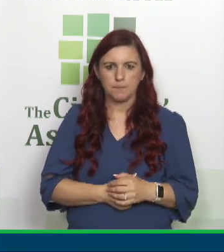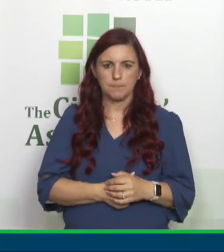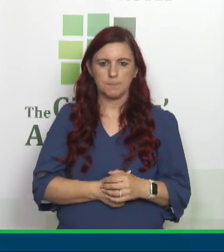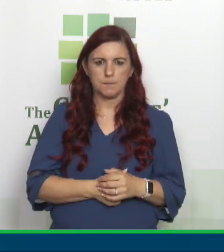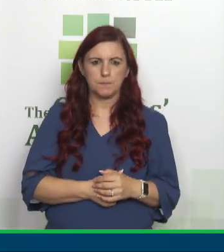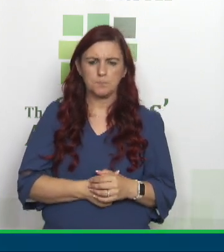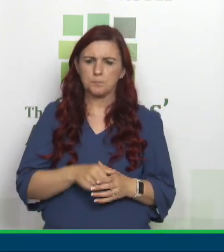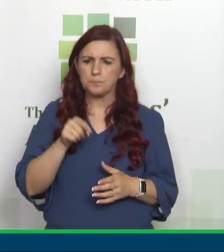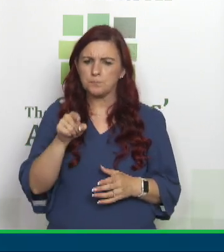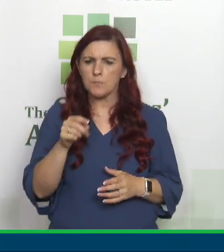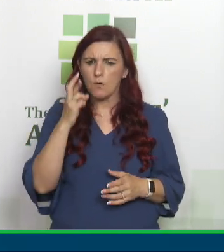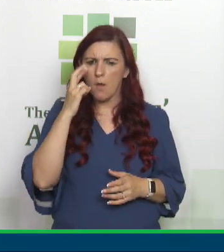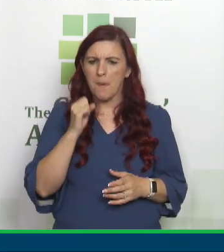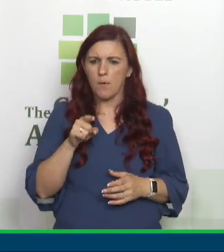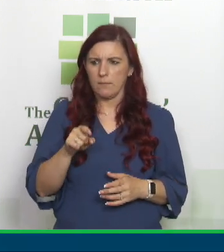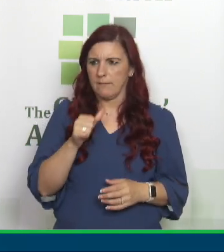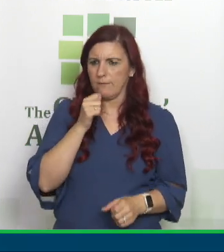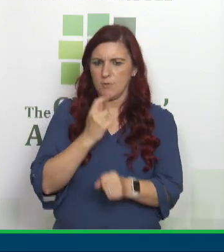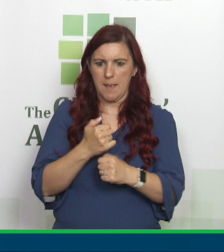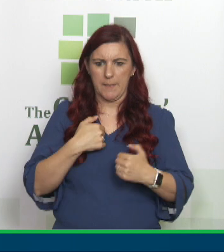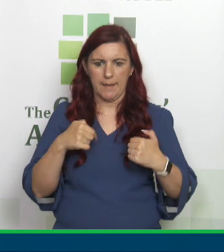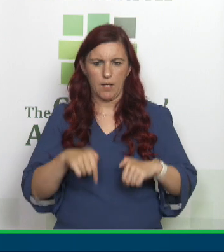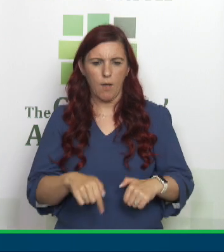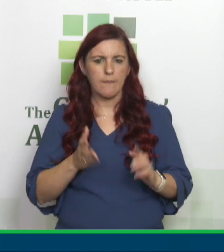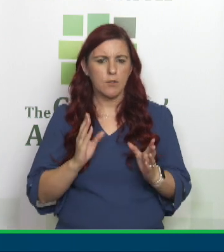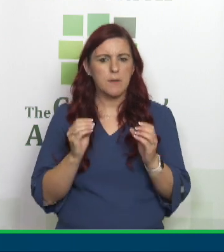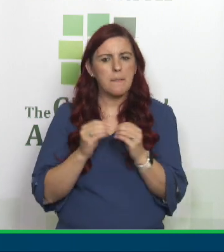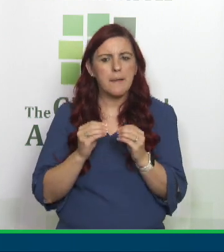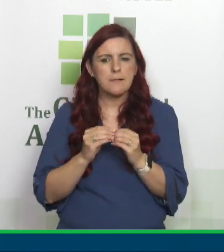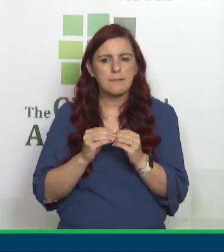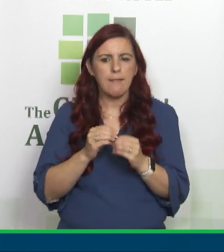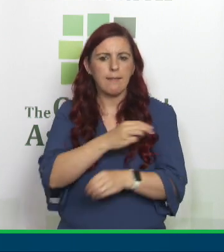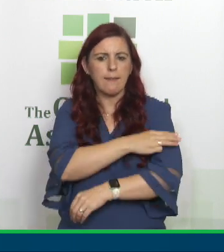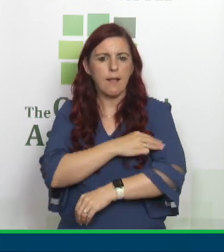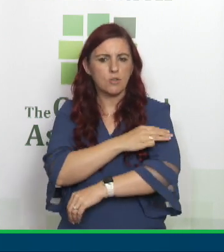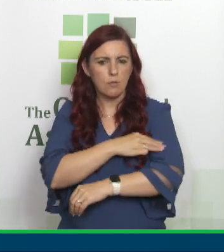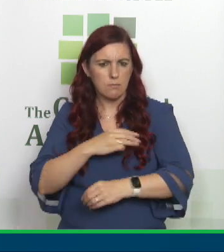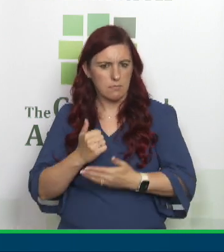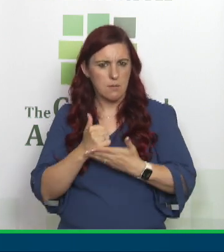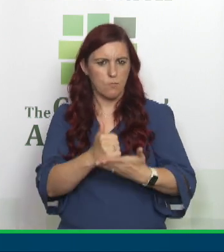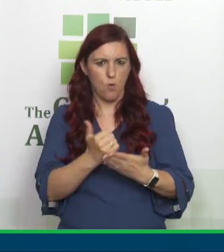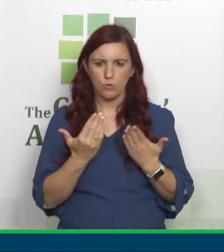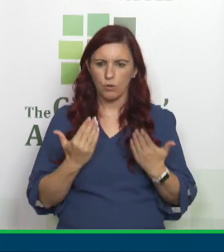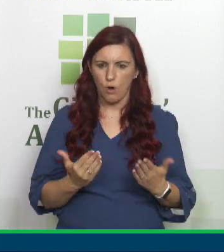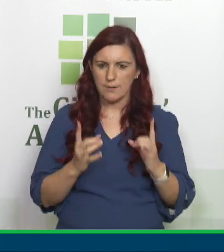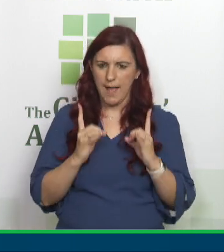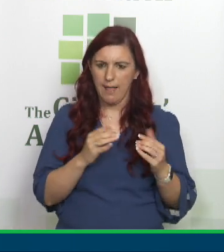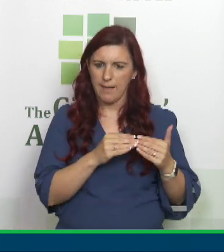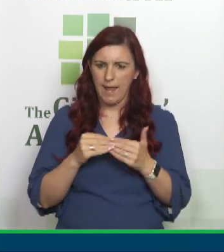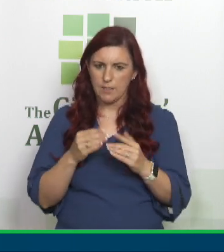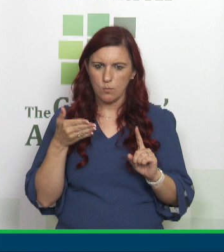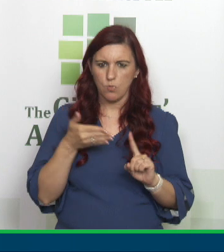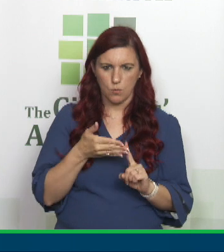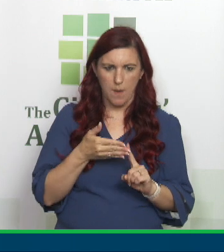As you may recall, the first time I was here, I outlined that Garda Síochána is supportive of the current health-led approach, but has